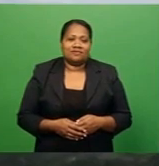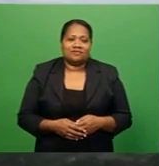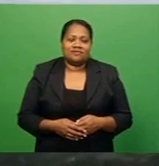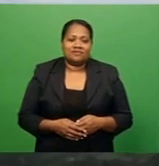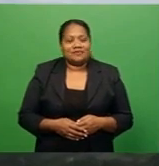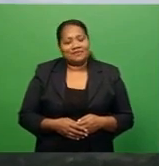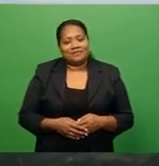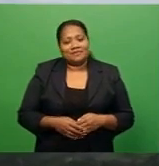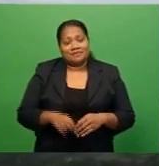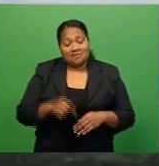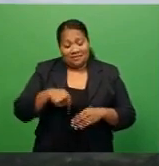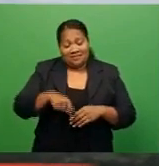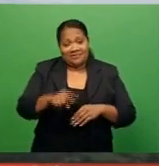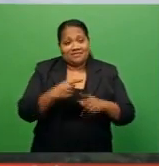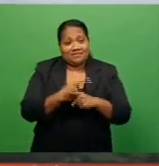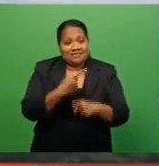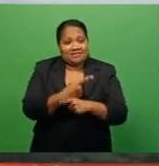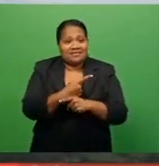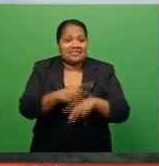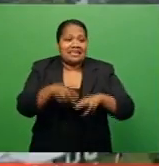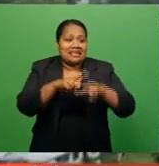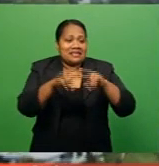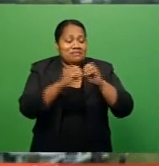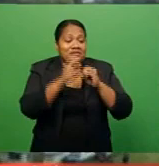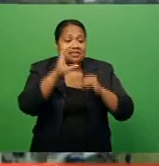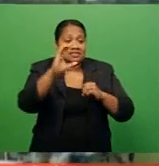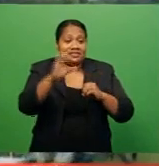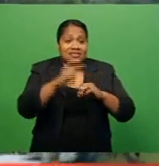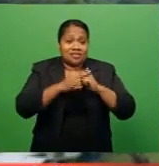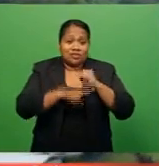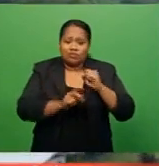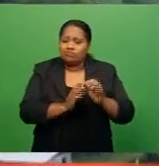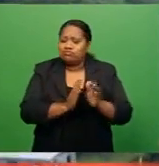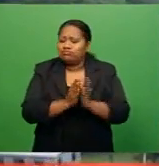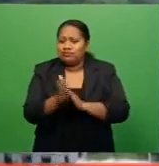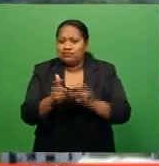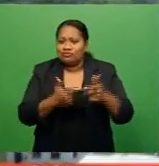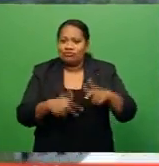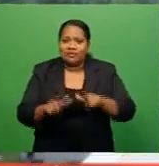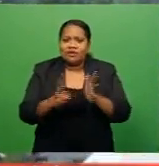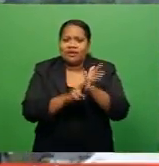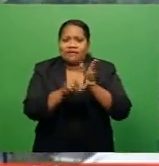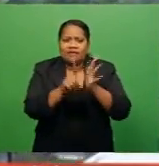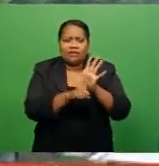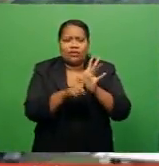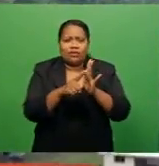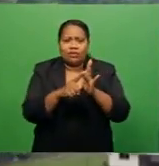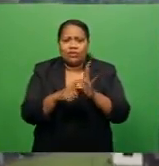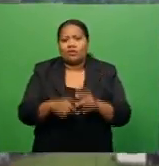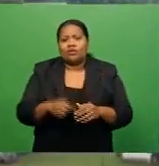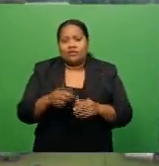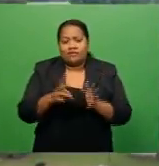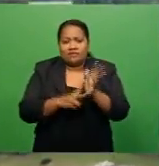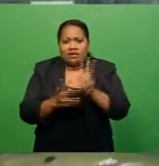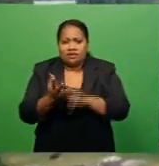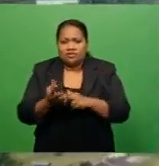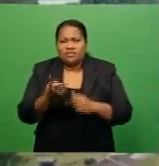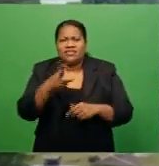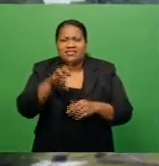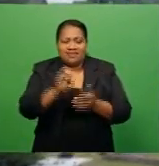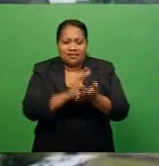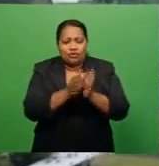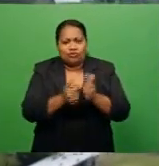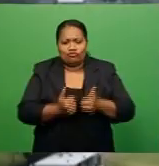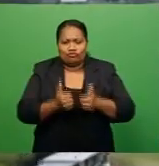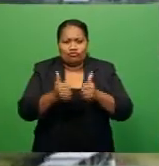This week, FBC News travels to Viro village, a 30-minute drive from the old capital Levuka, to meet Tevita Kutuela Kemba, who